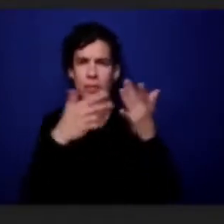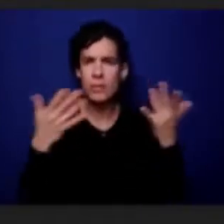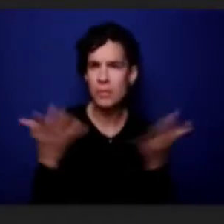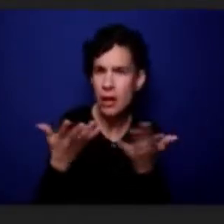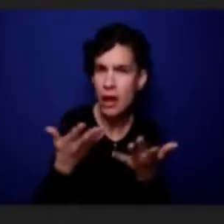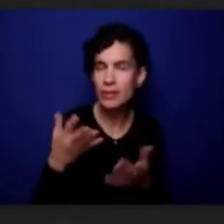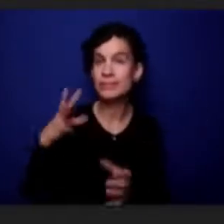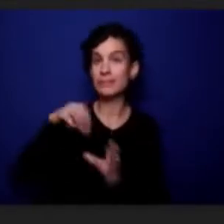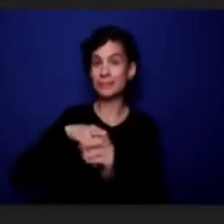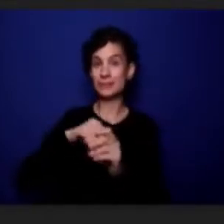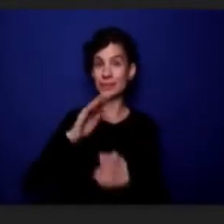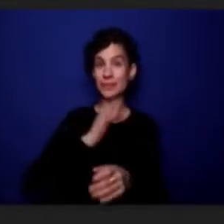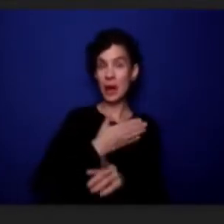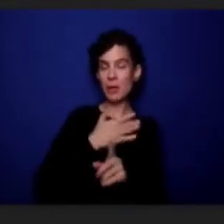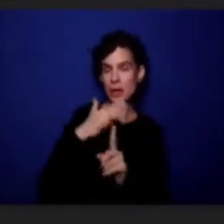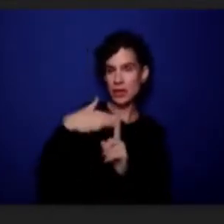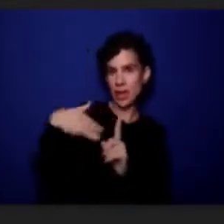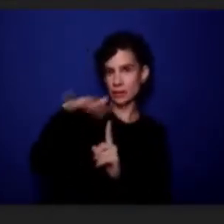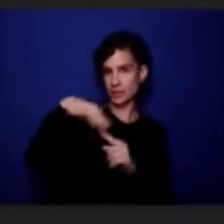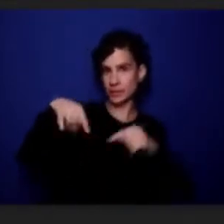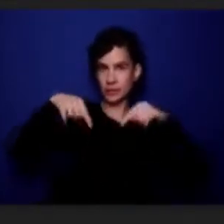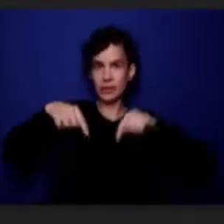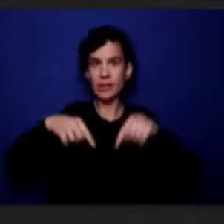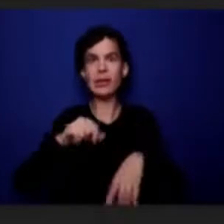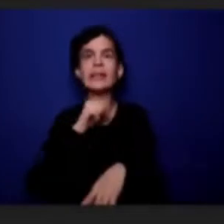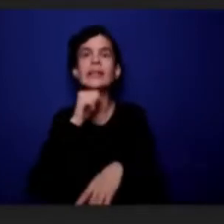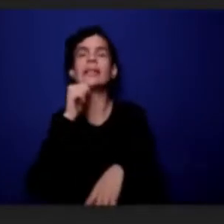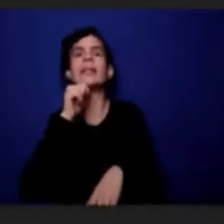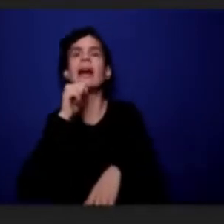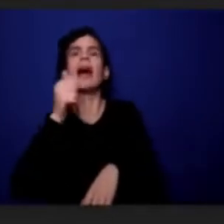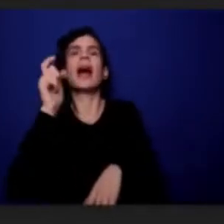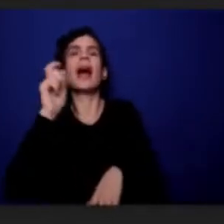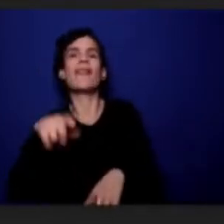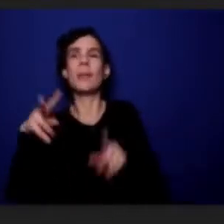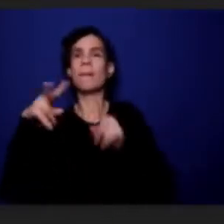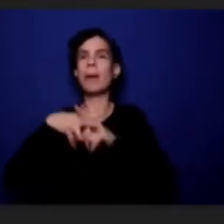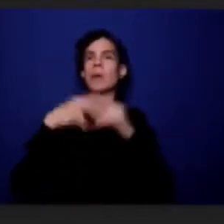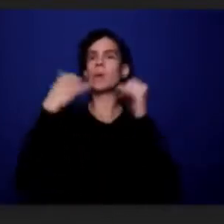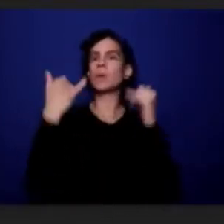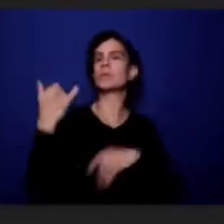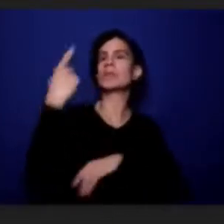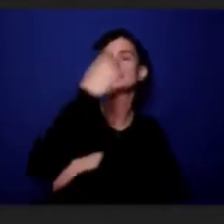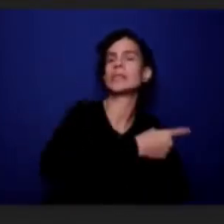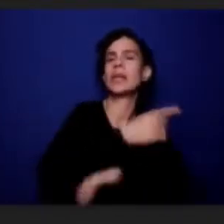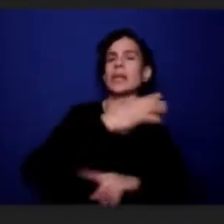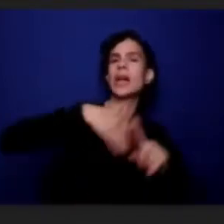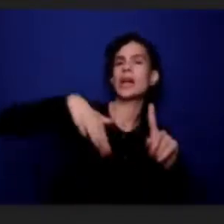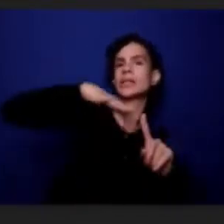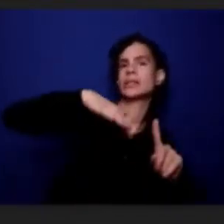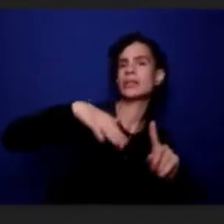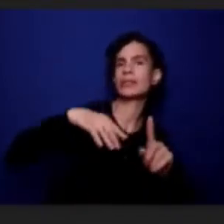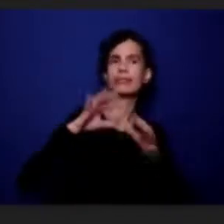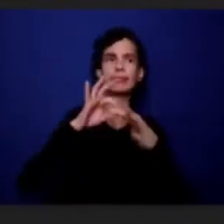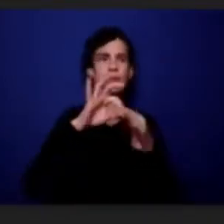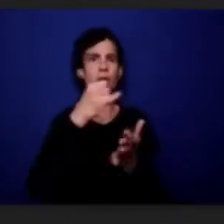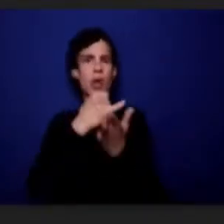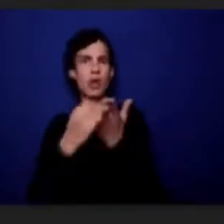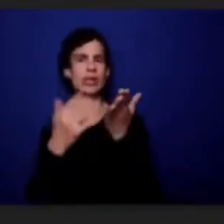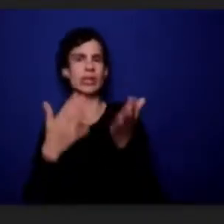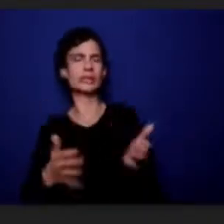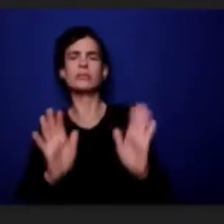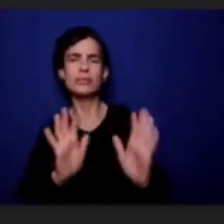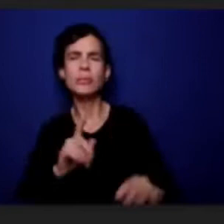you need to be asking new questions, and you need to be looking at these paintings within our